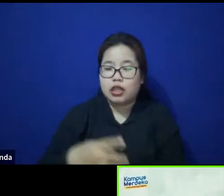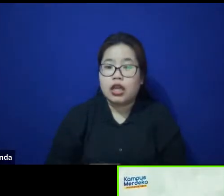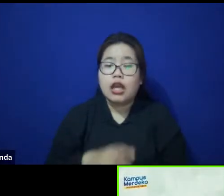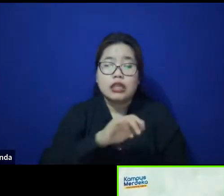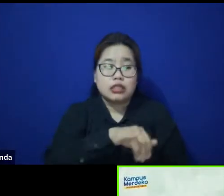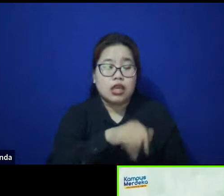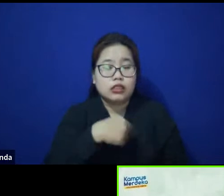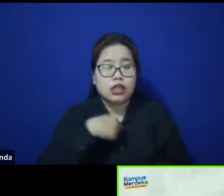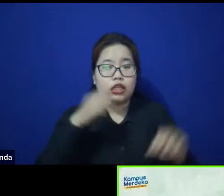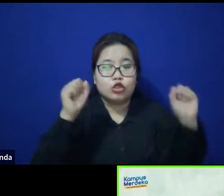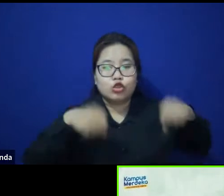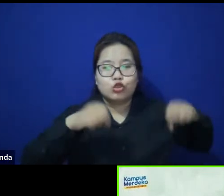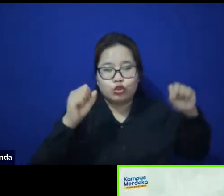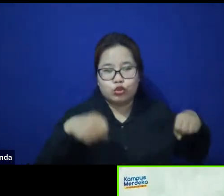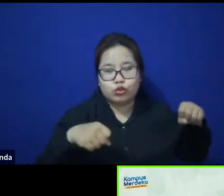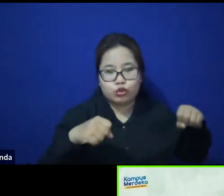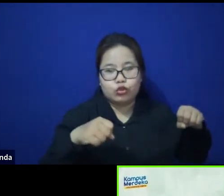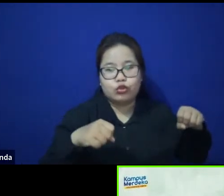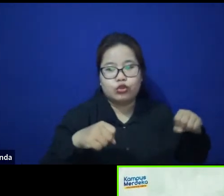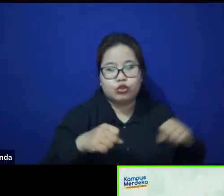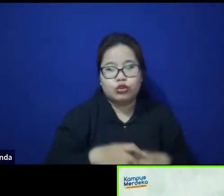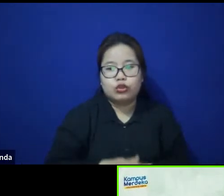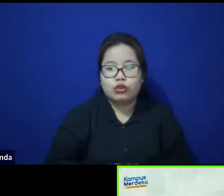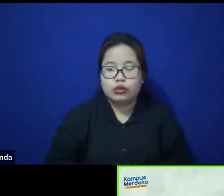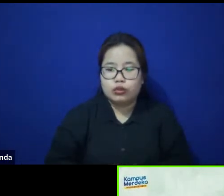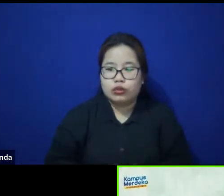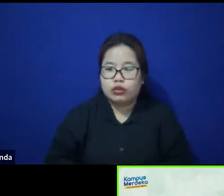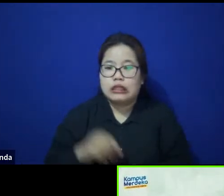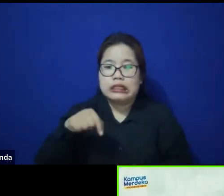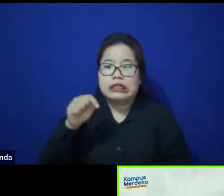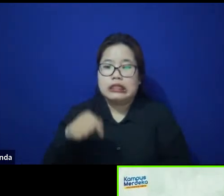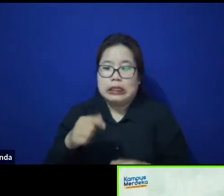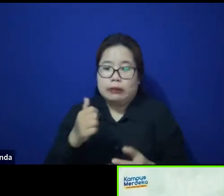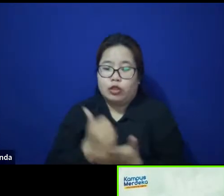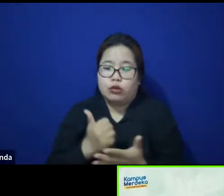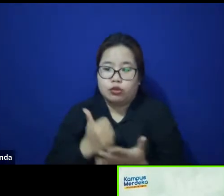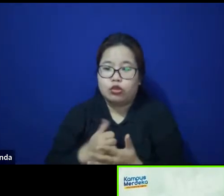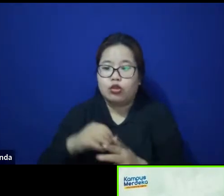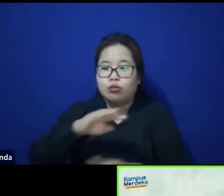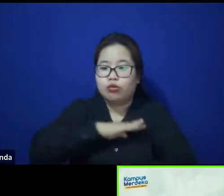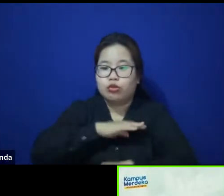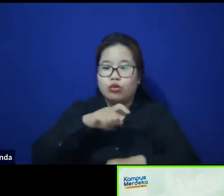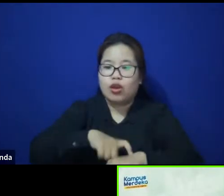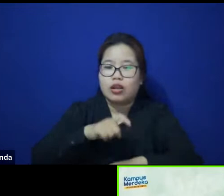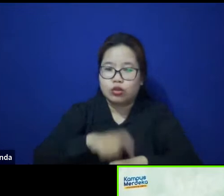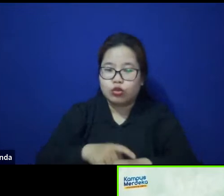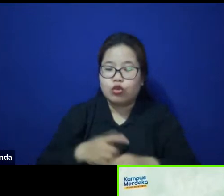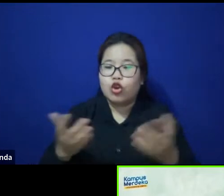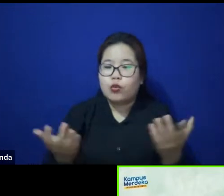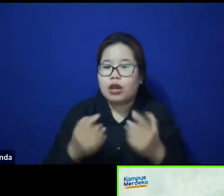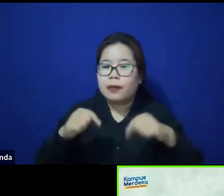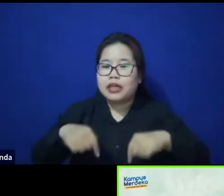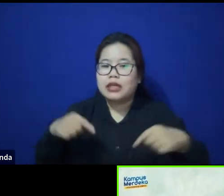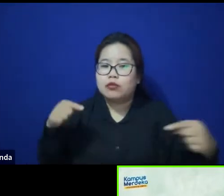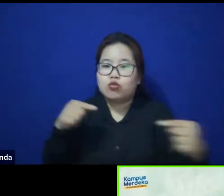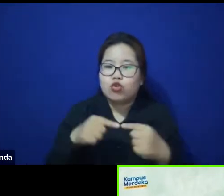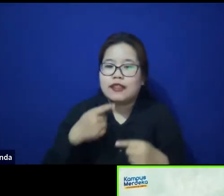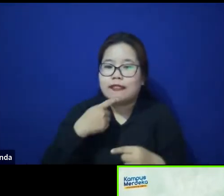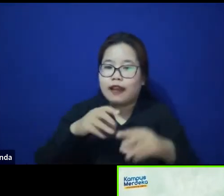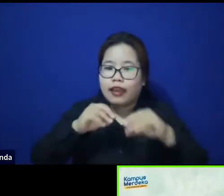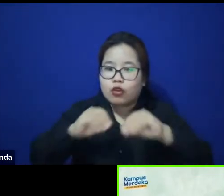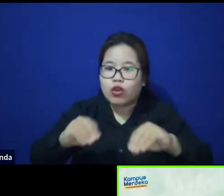takes time, and also it's also about education. And India has taken a very important part,